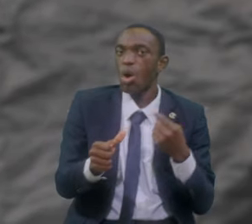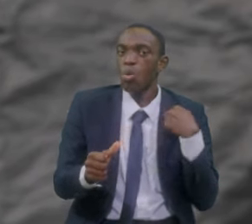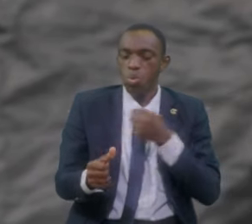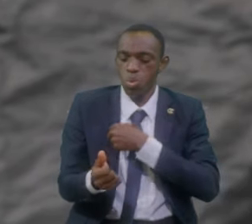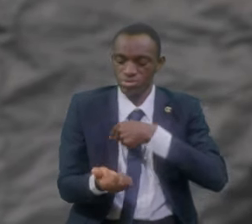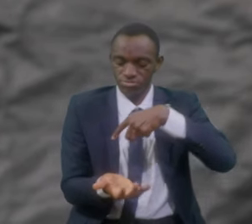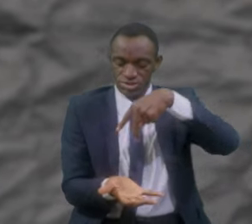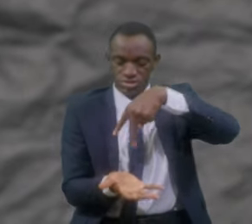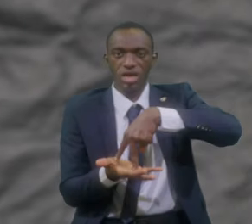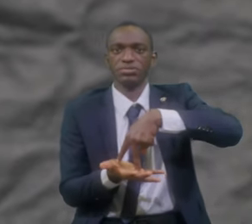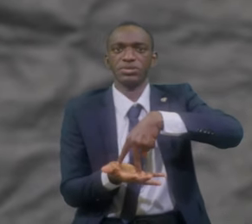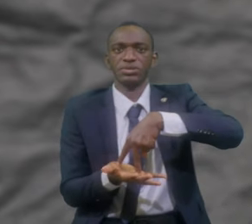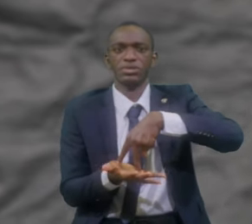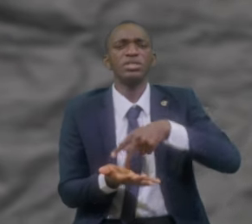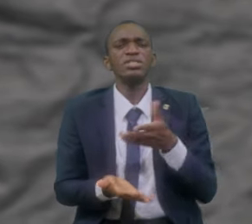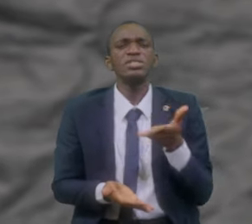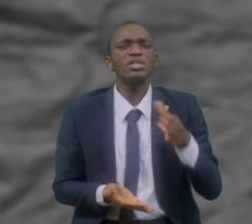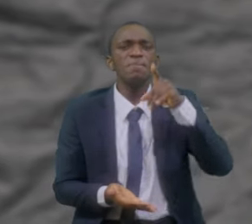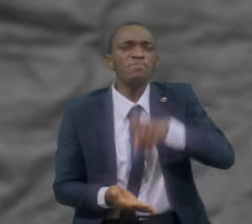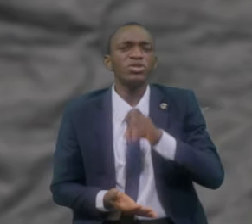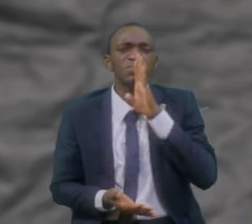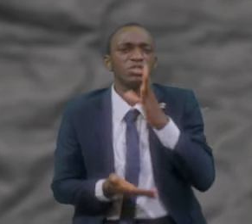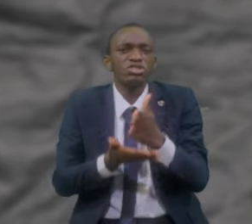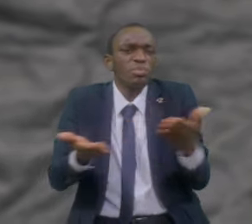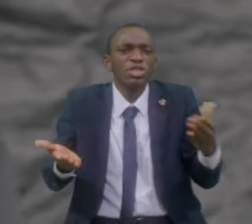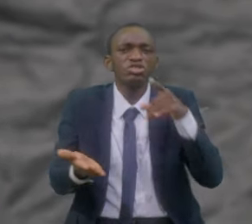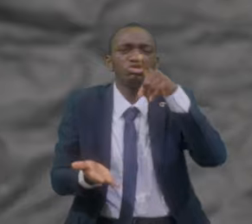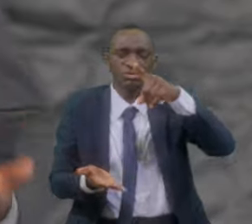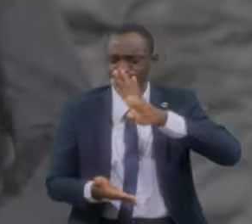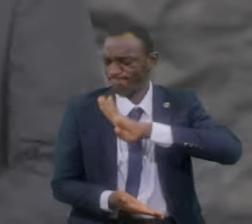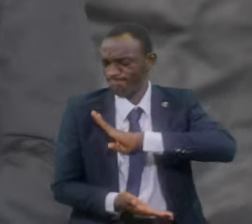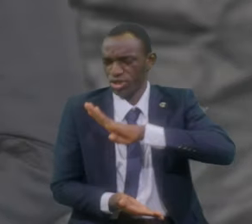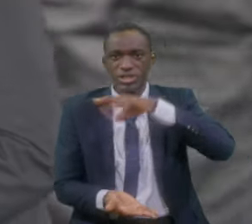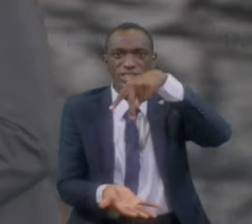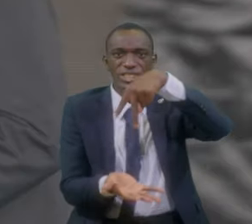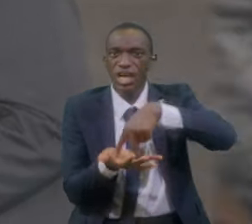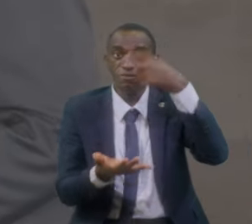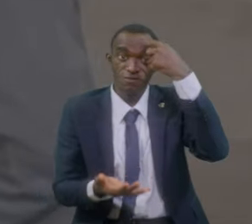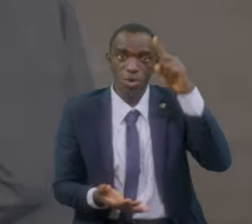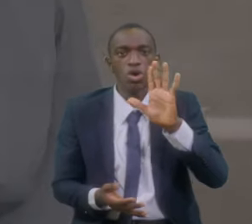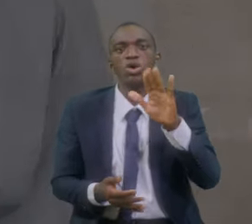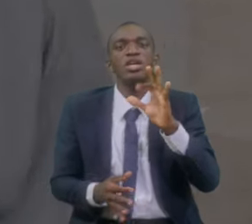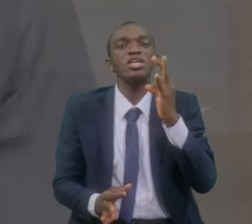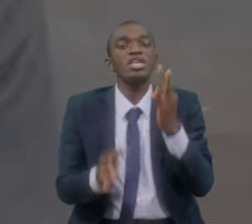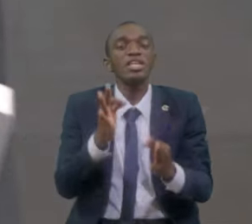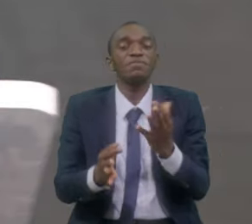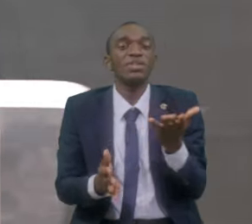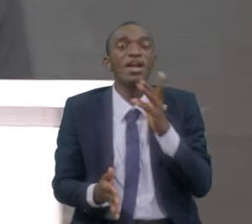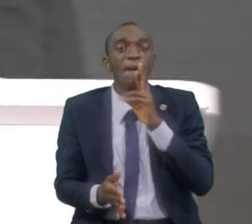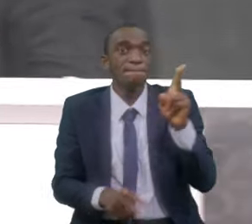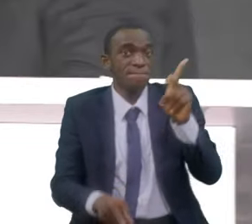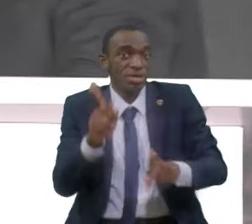There must be something you're standing for. You know, if there are people that stand